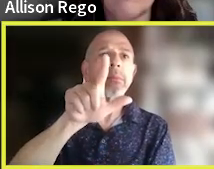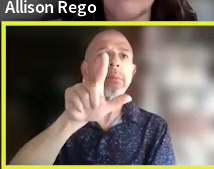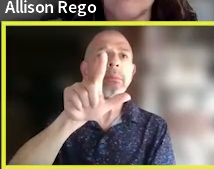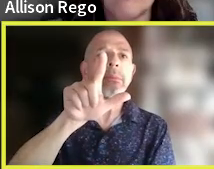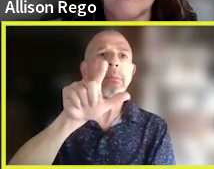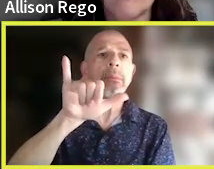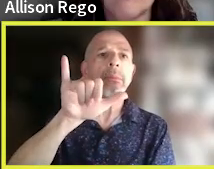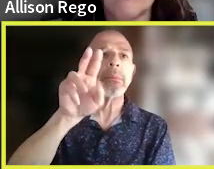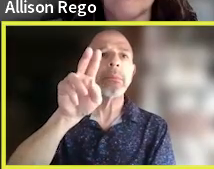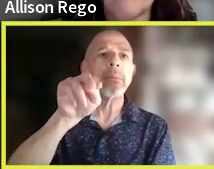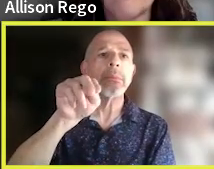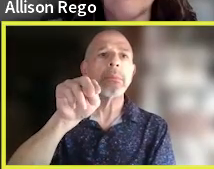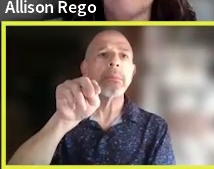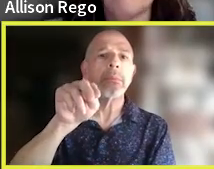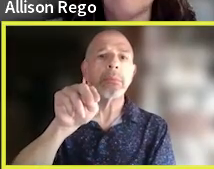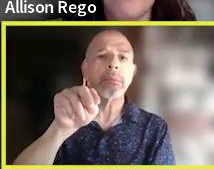up. Hit it, Marina.